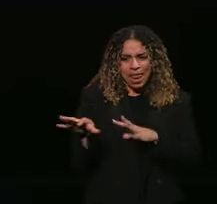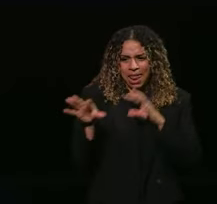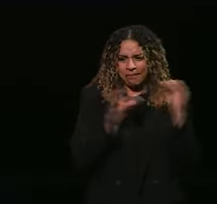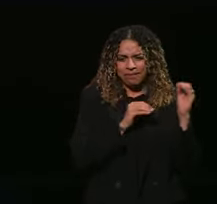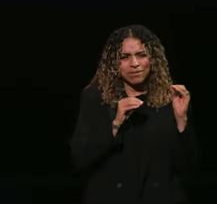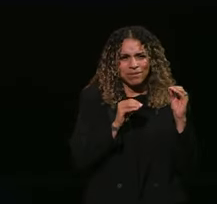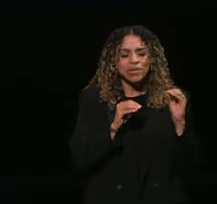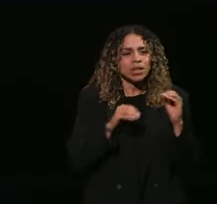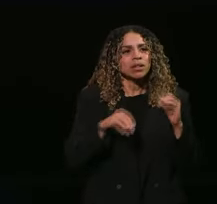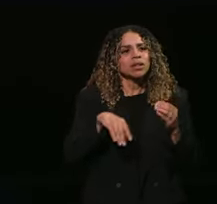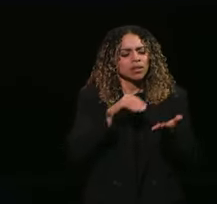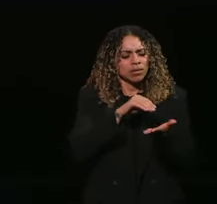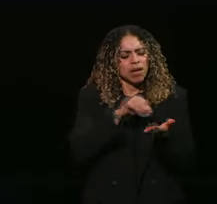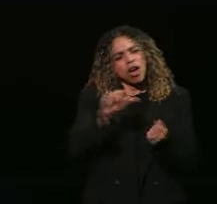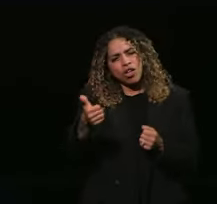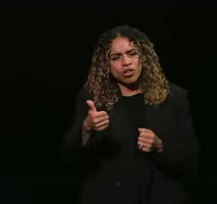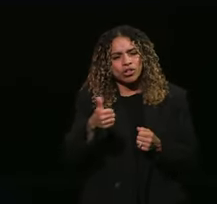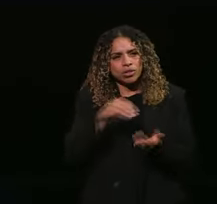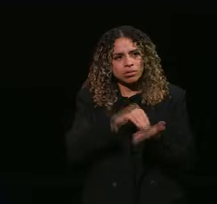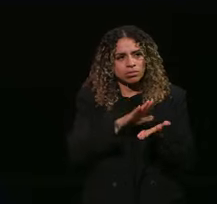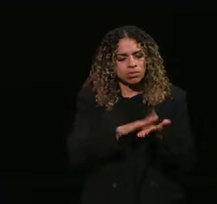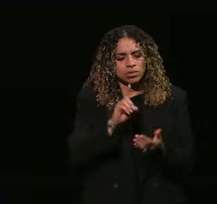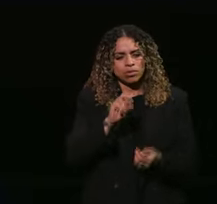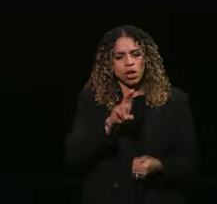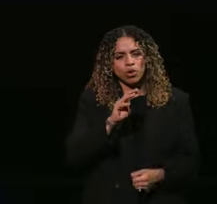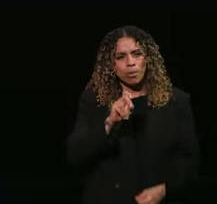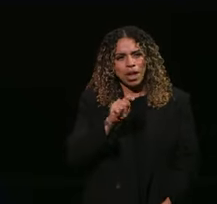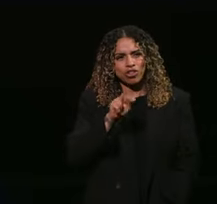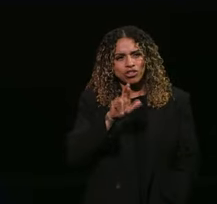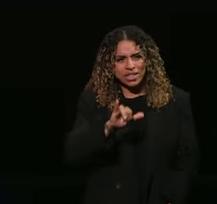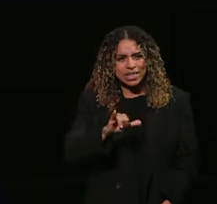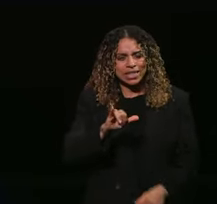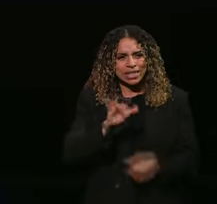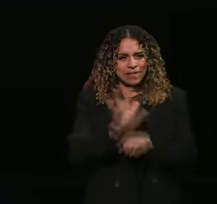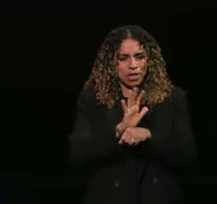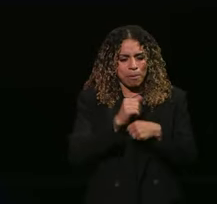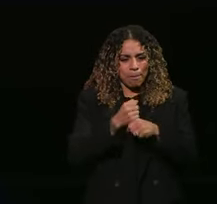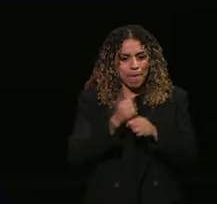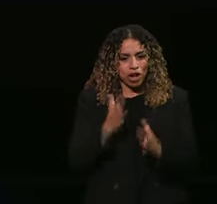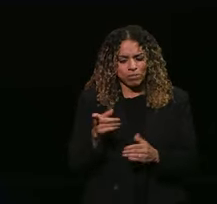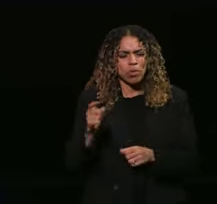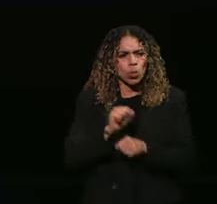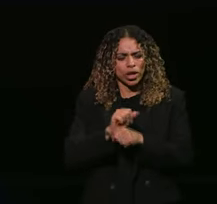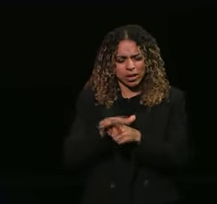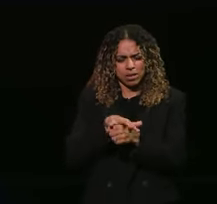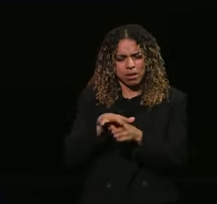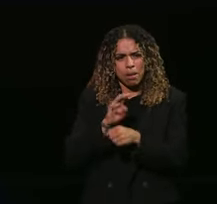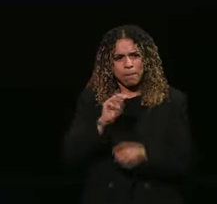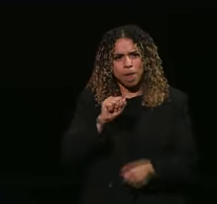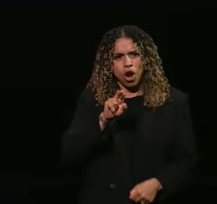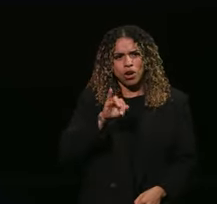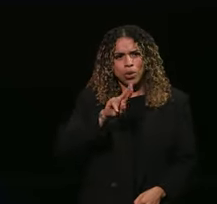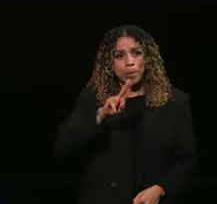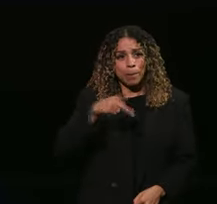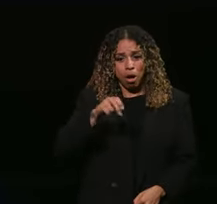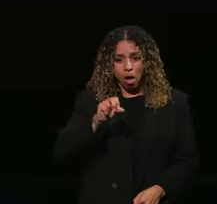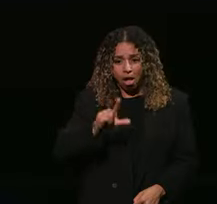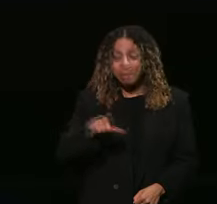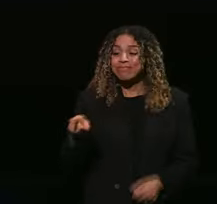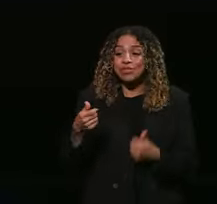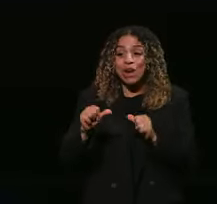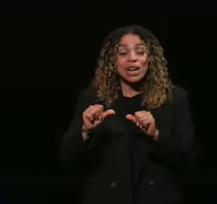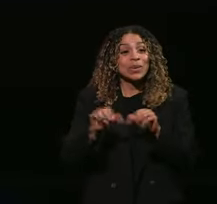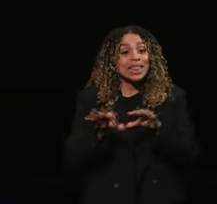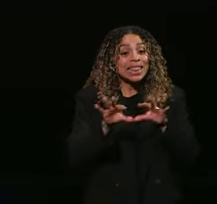another documentary filmmaker who was working in Mariupol at that time, was trying to leave the same way we did, and he got captured